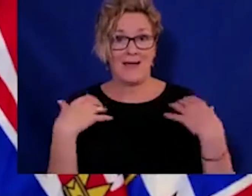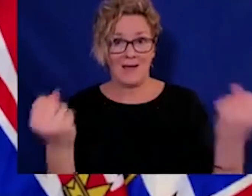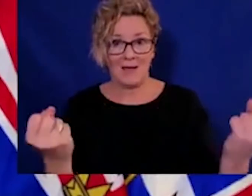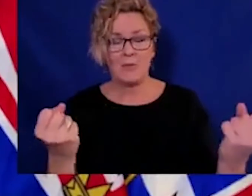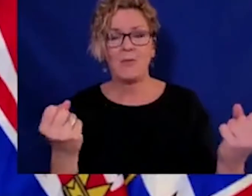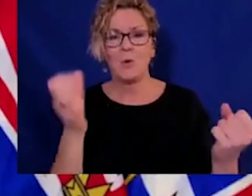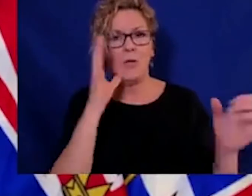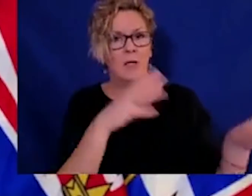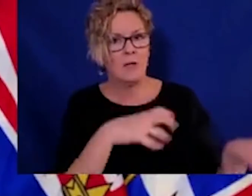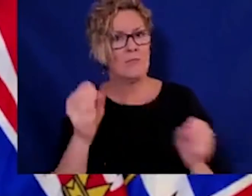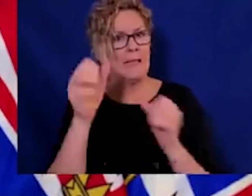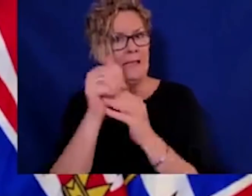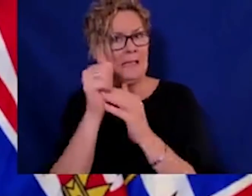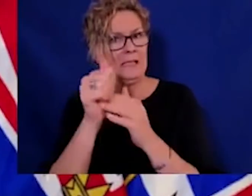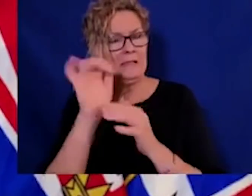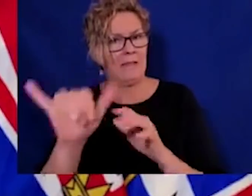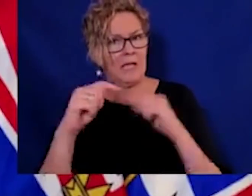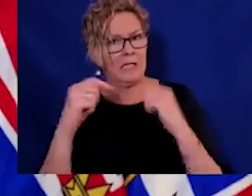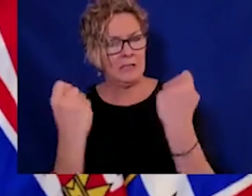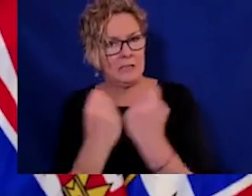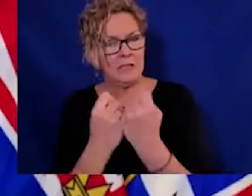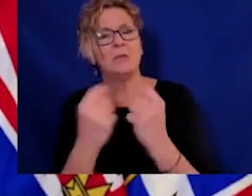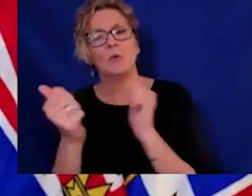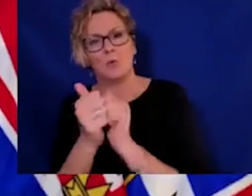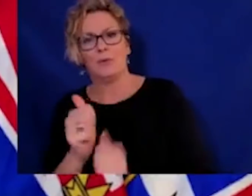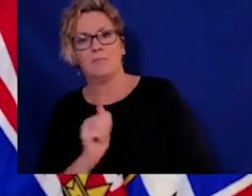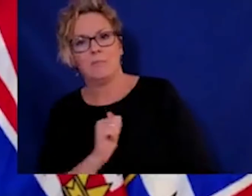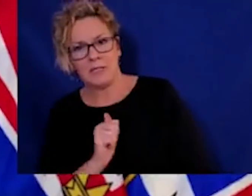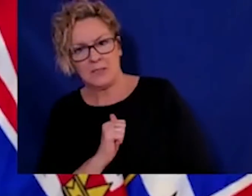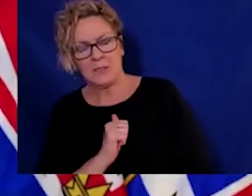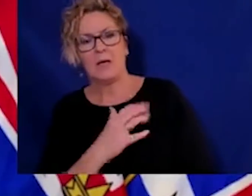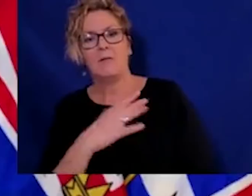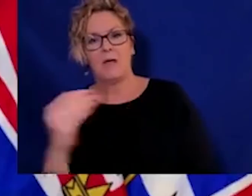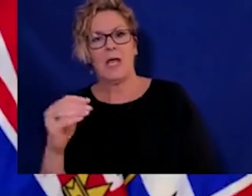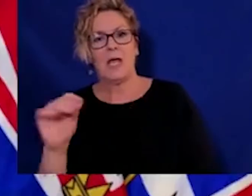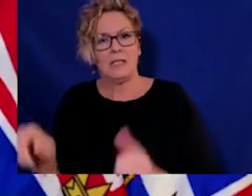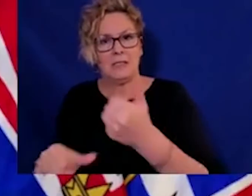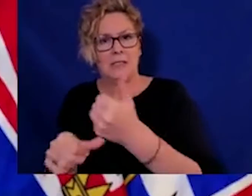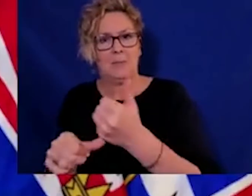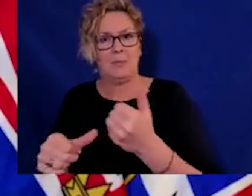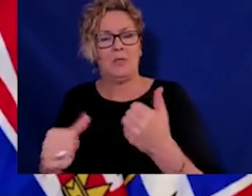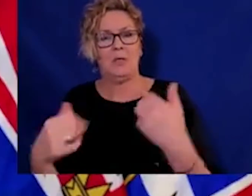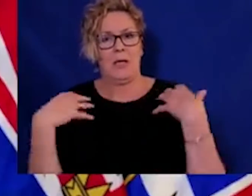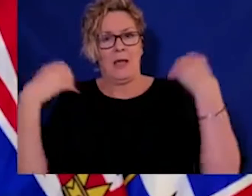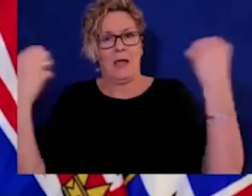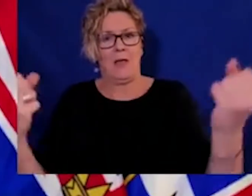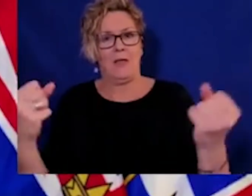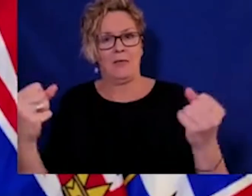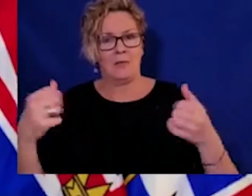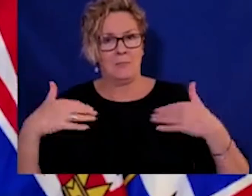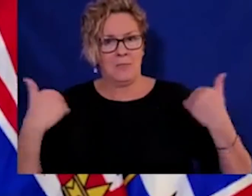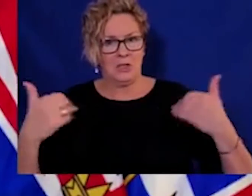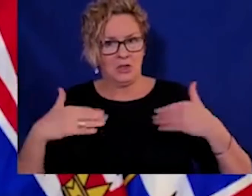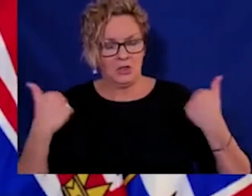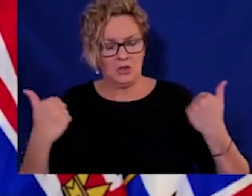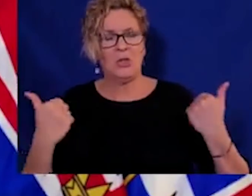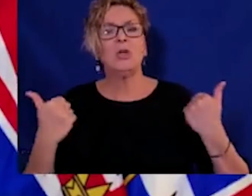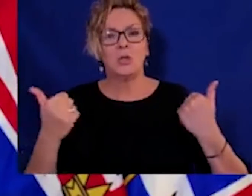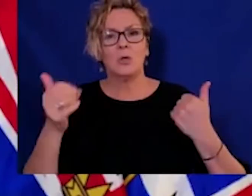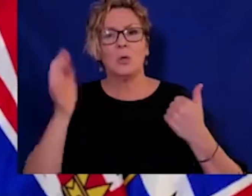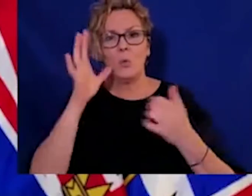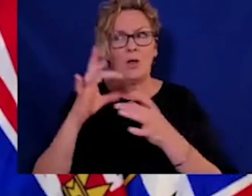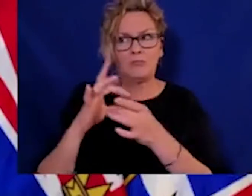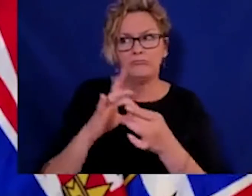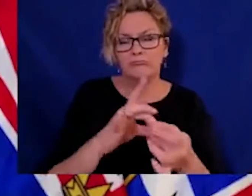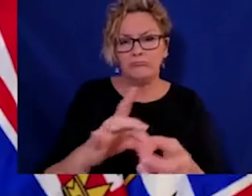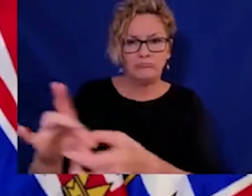with myself and the Deputy Minister, of our COVID-19 vaccine program here in British Columbia, to coordinate all that